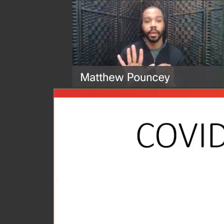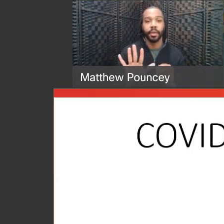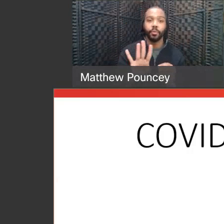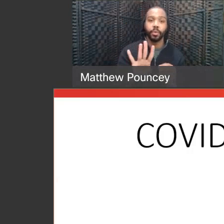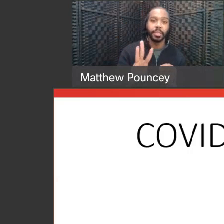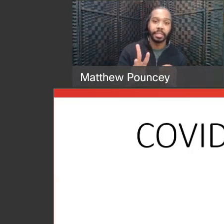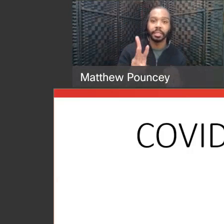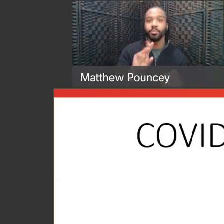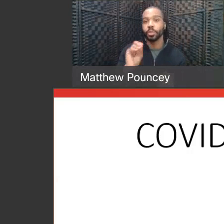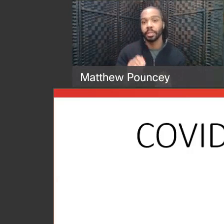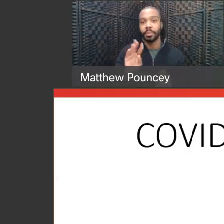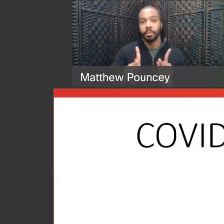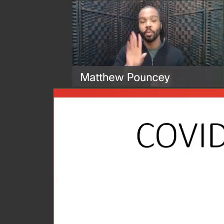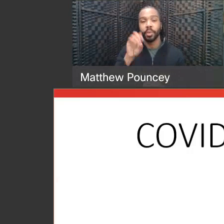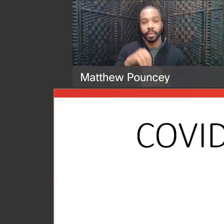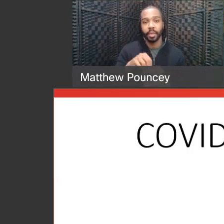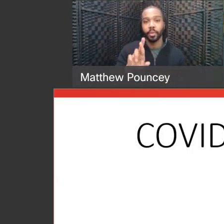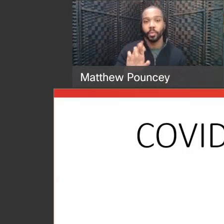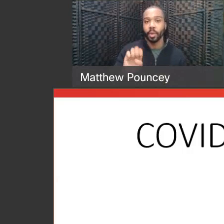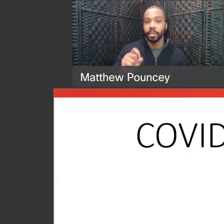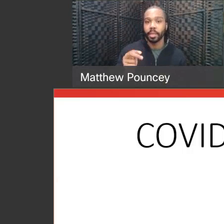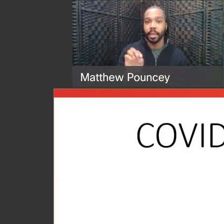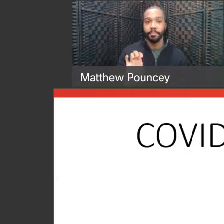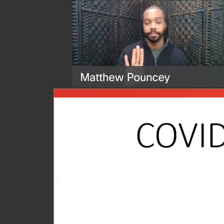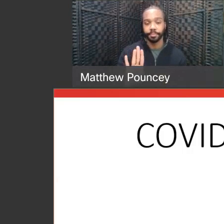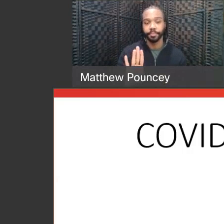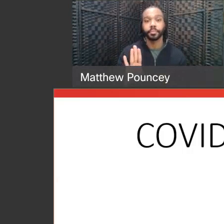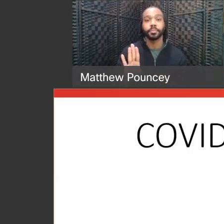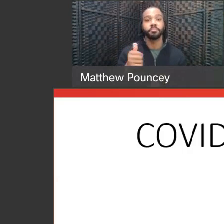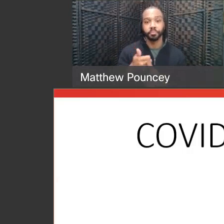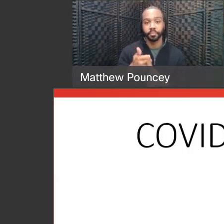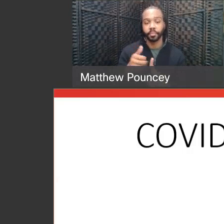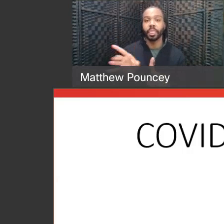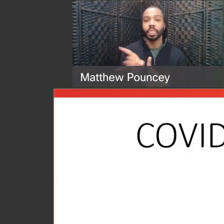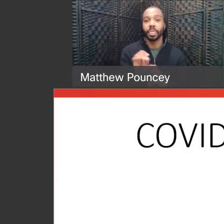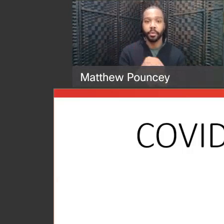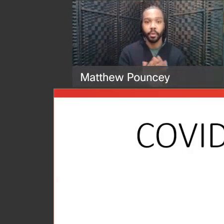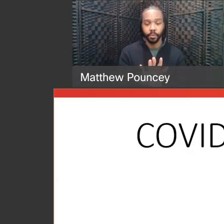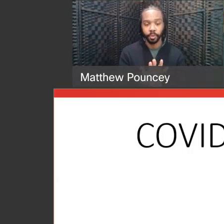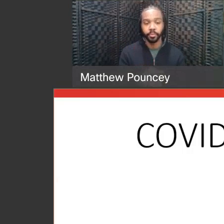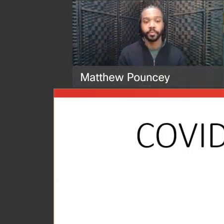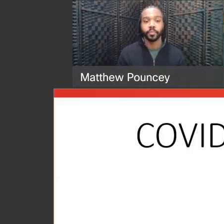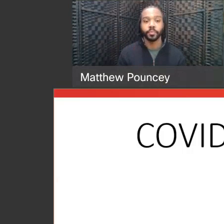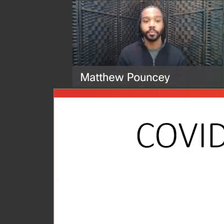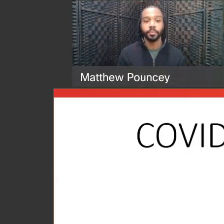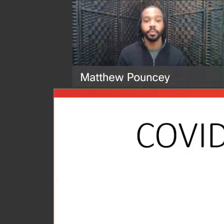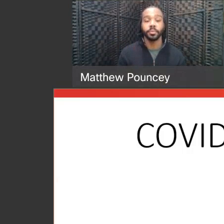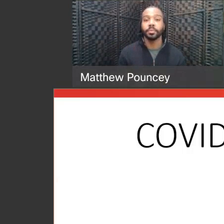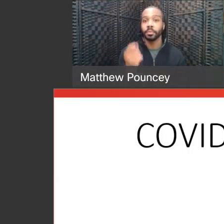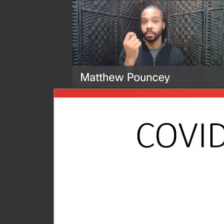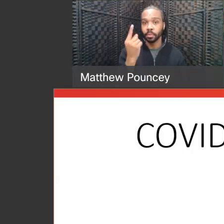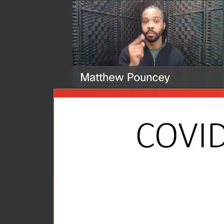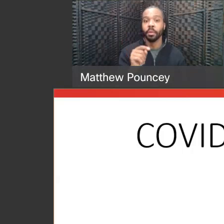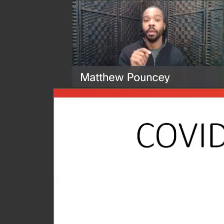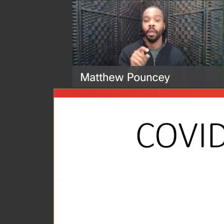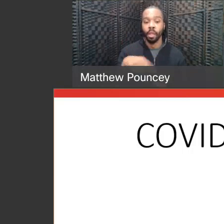46% of people in residential habilitation who have contracted COVID. Amongst those 50 people who